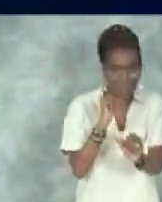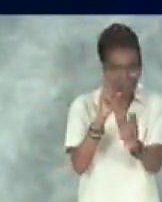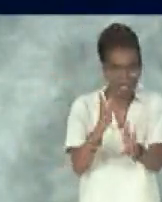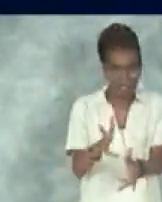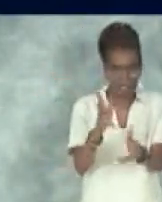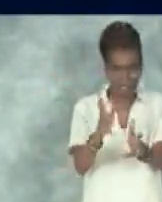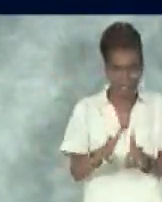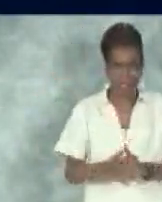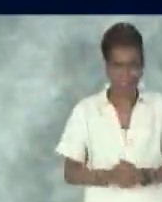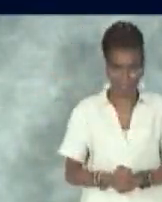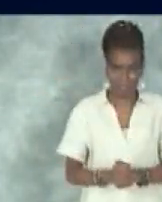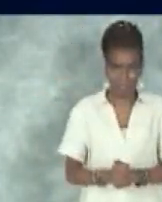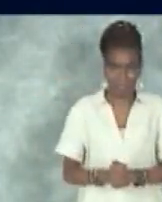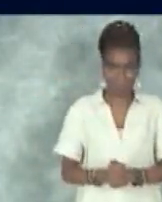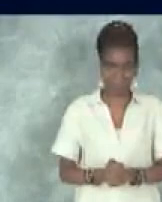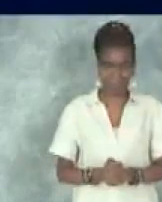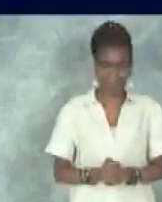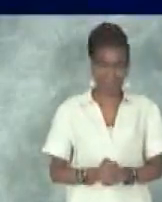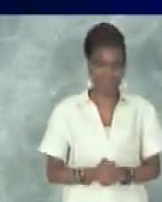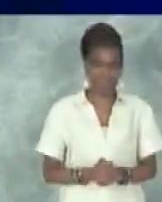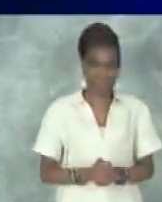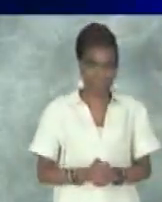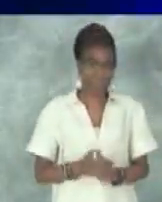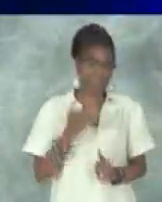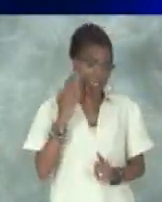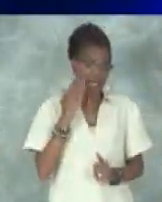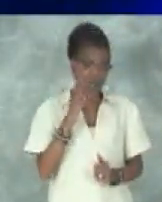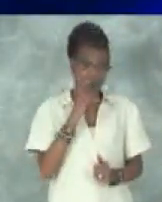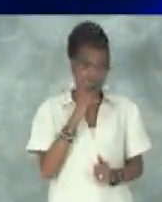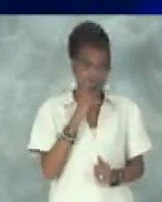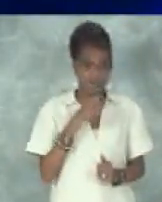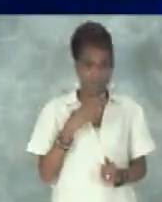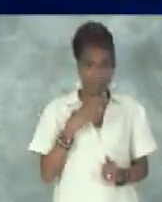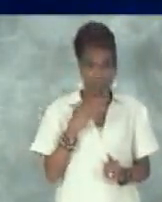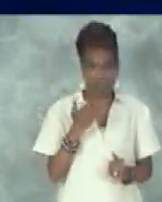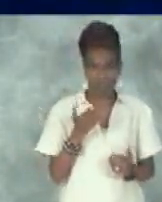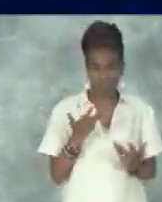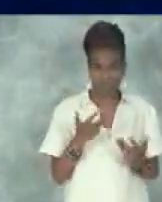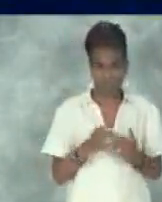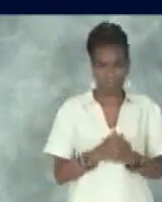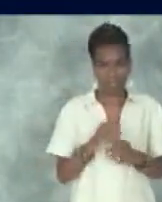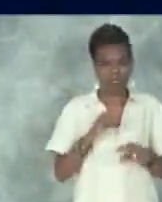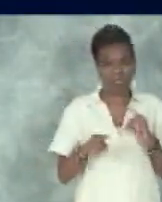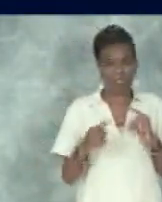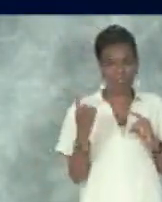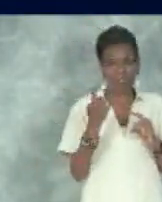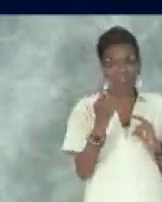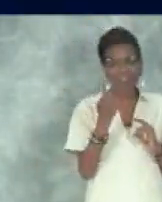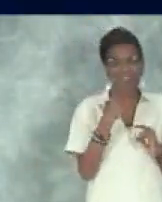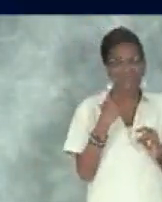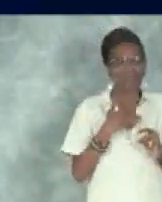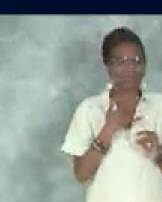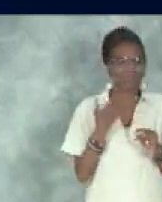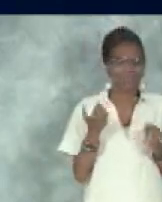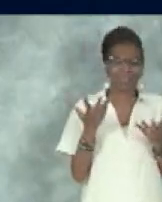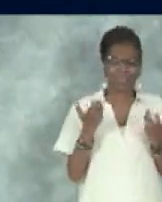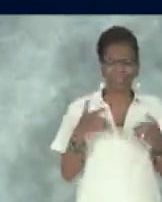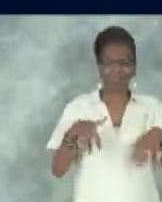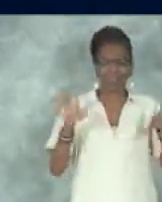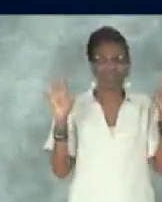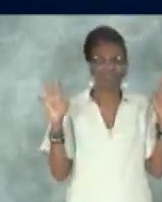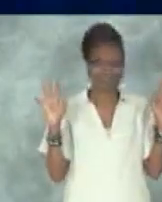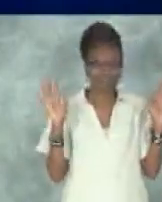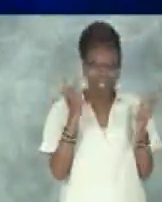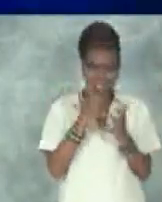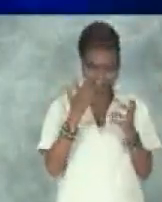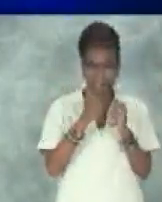pass. Listen, I don't know who I'm talking to, but there may be somebody who is ready to throw in the towel, ready to give up, ready to be mad